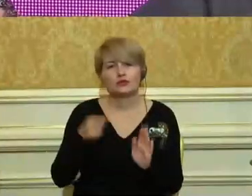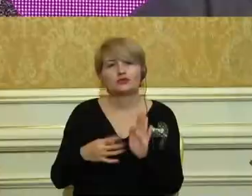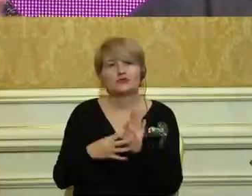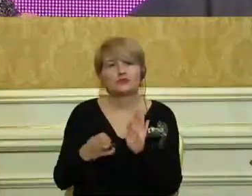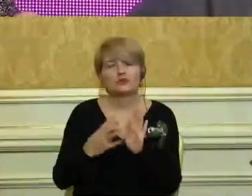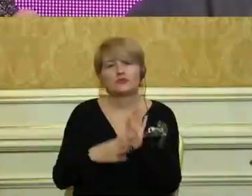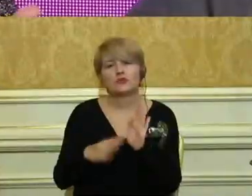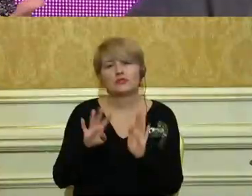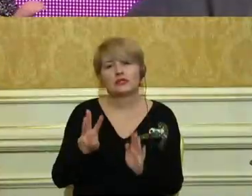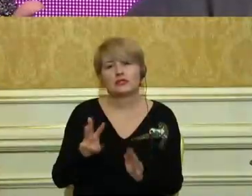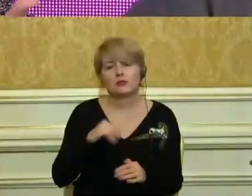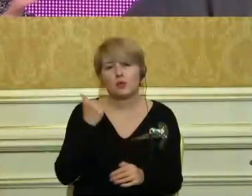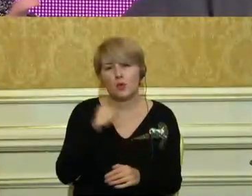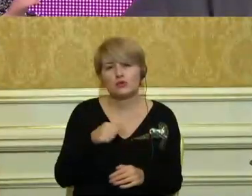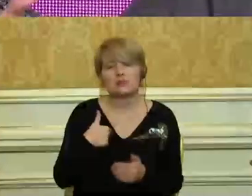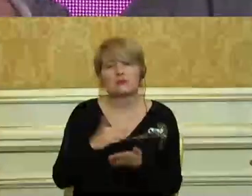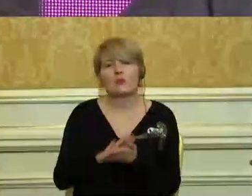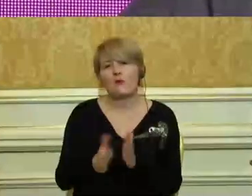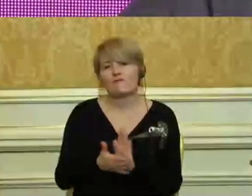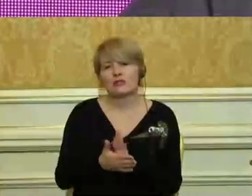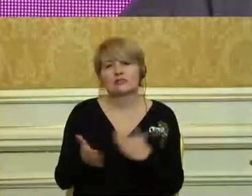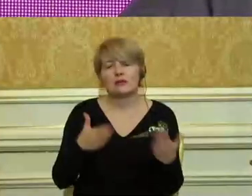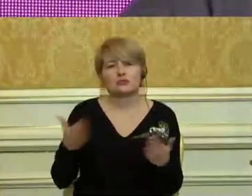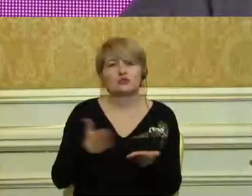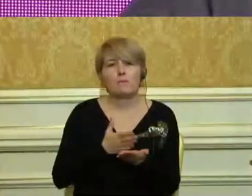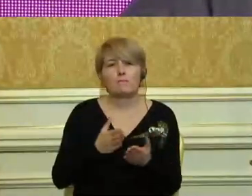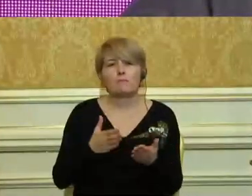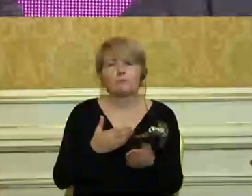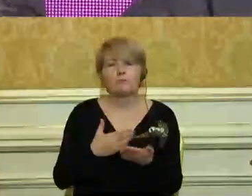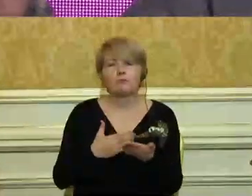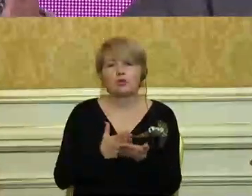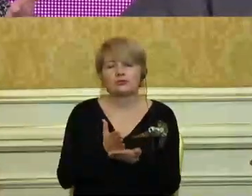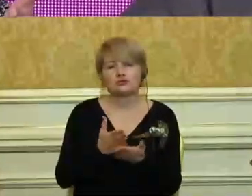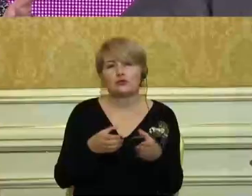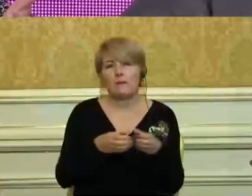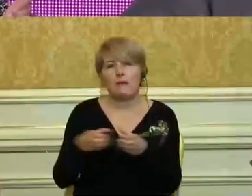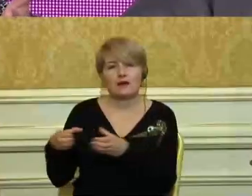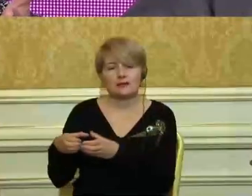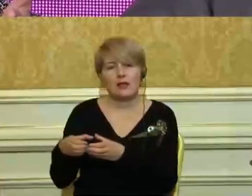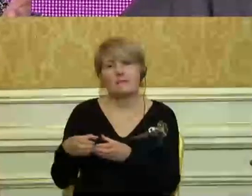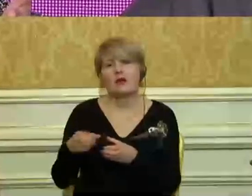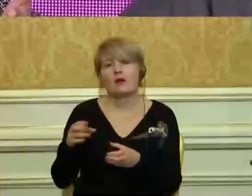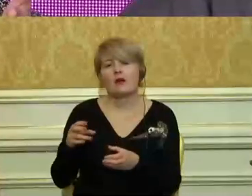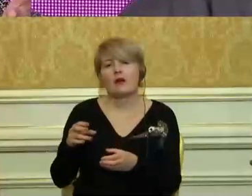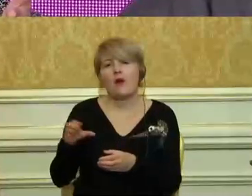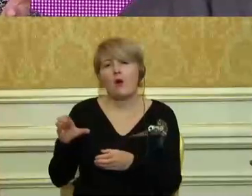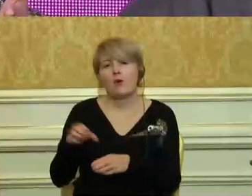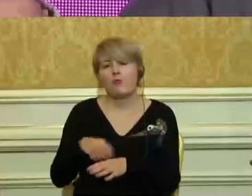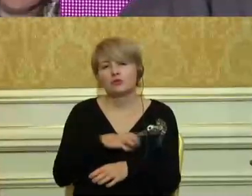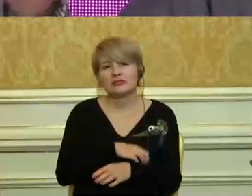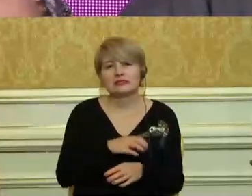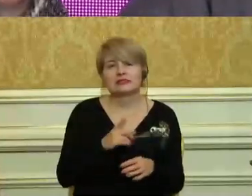made an agreement among political parties, former communists and opposition. We lost election in 1992. I